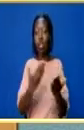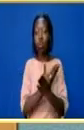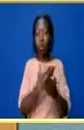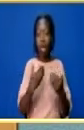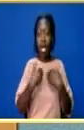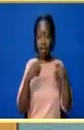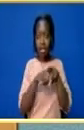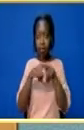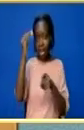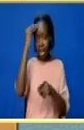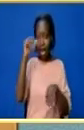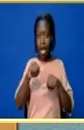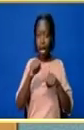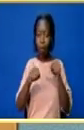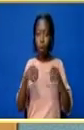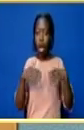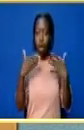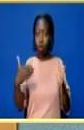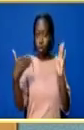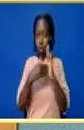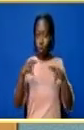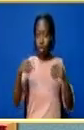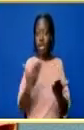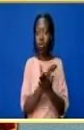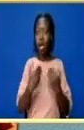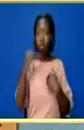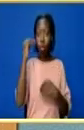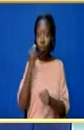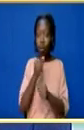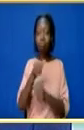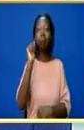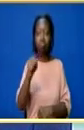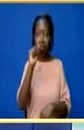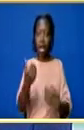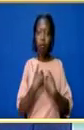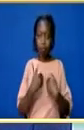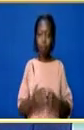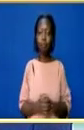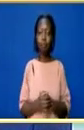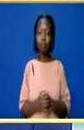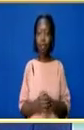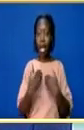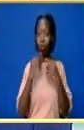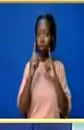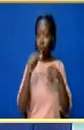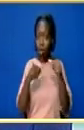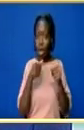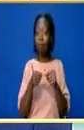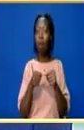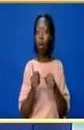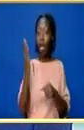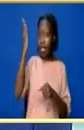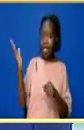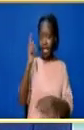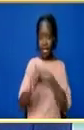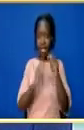erosion. Thank you so much. Yes. So do we have an assignment? Yes, we do. Uh-huh. We have talked about this type